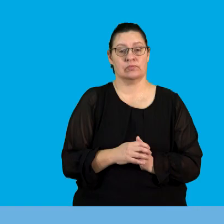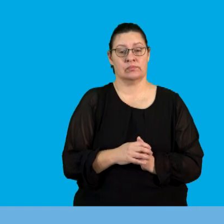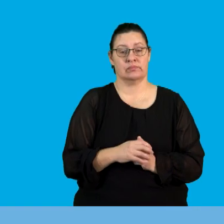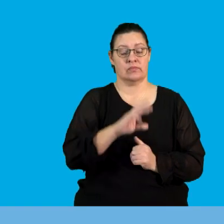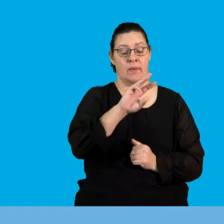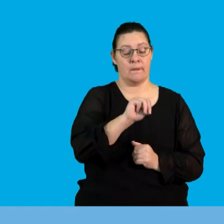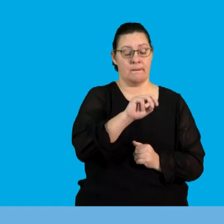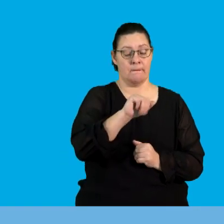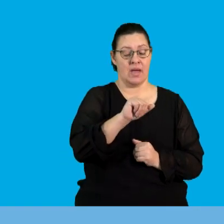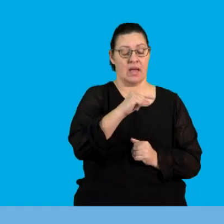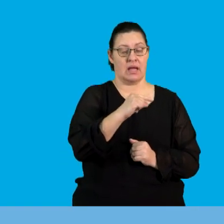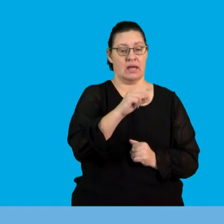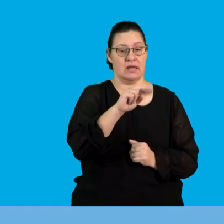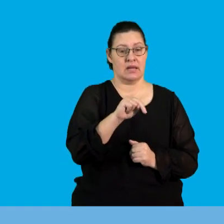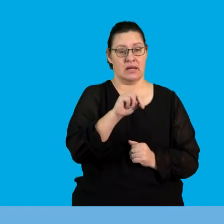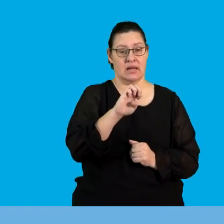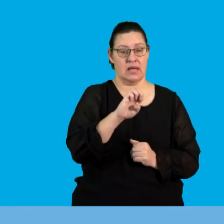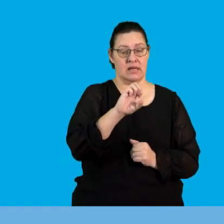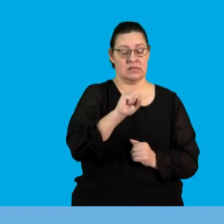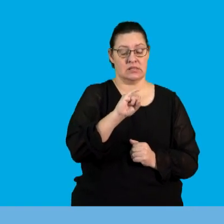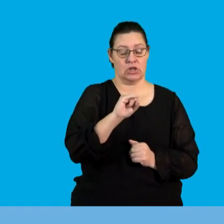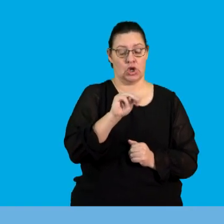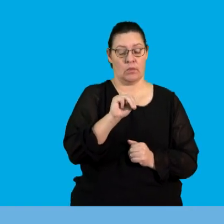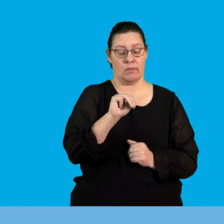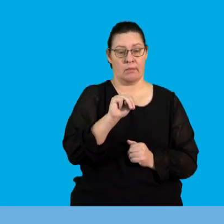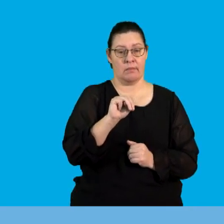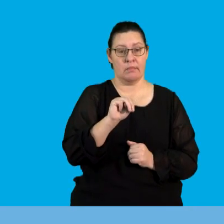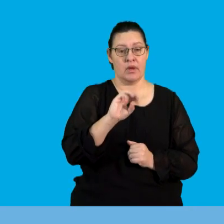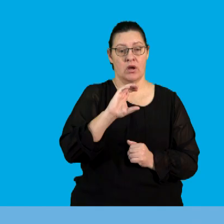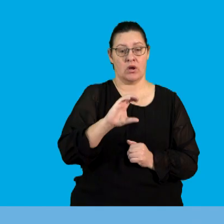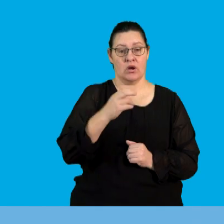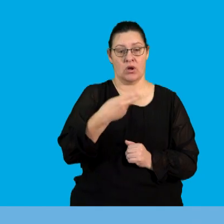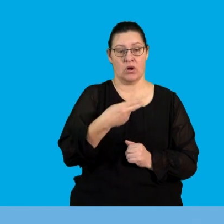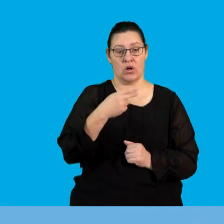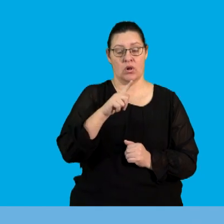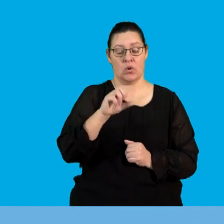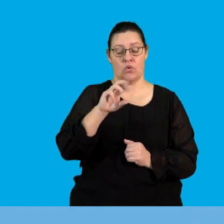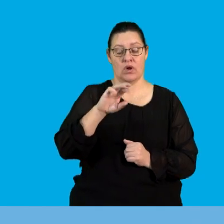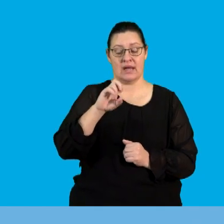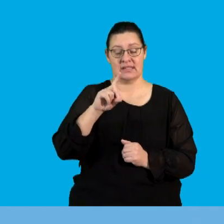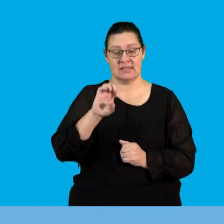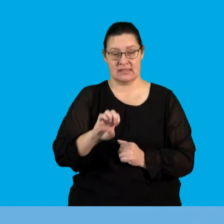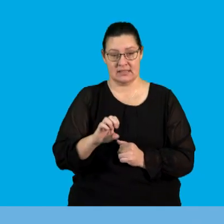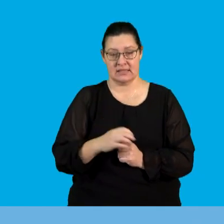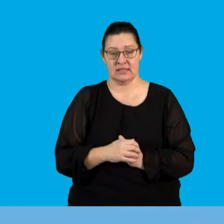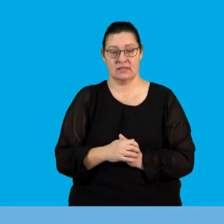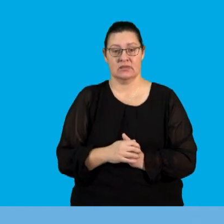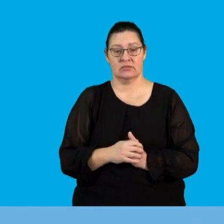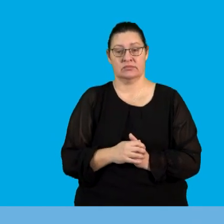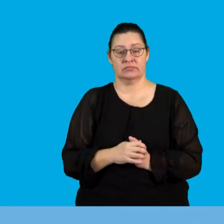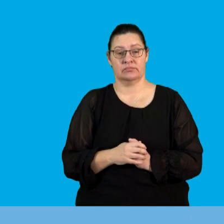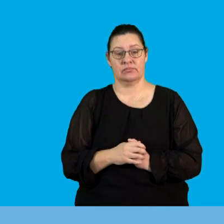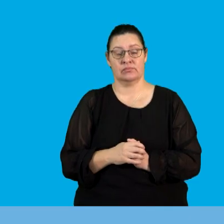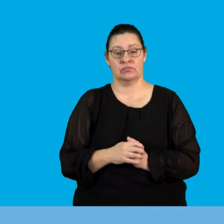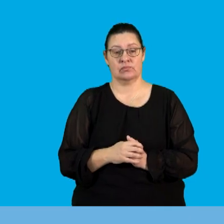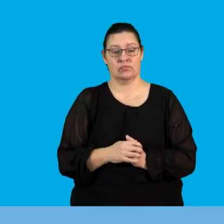form magnesium chloride and H2O. Remember, acid plus base reacts to form salt